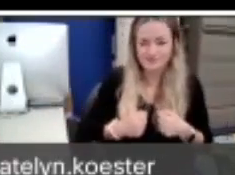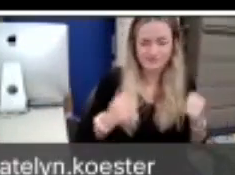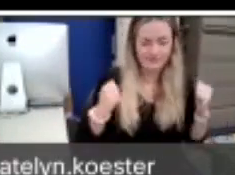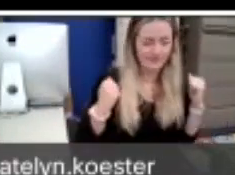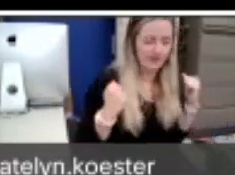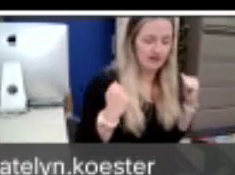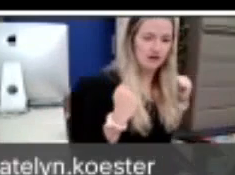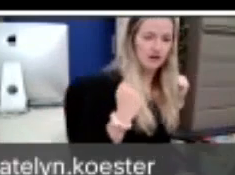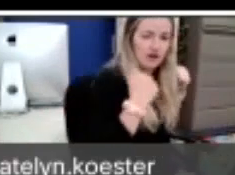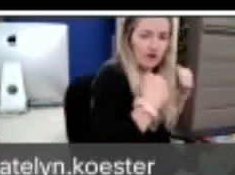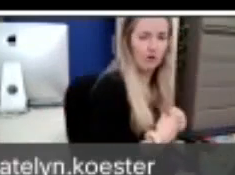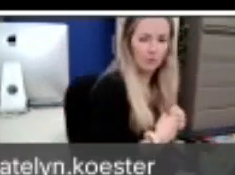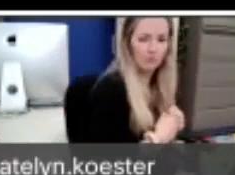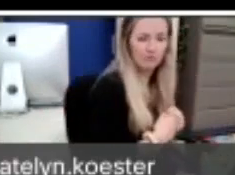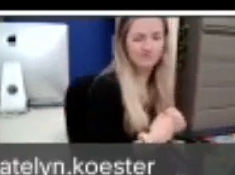Coat, like you're putting it on, coat.